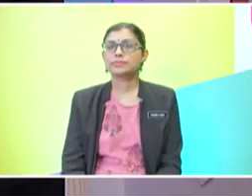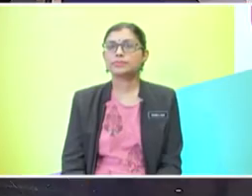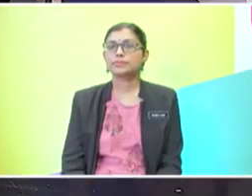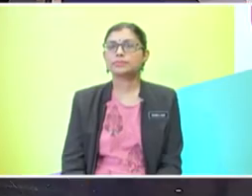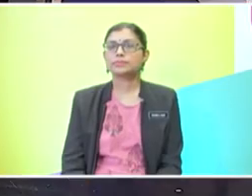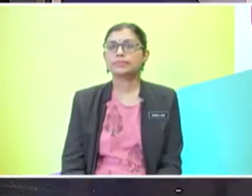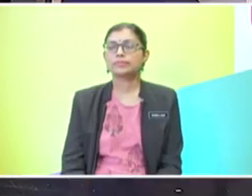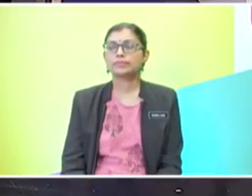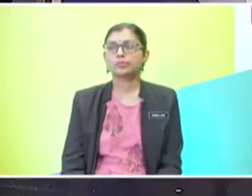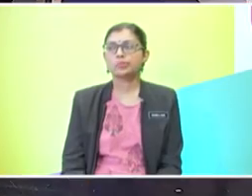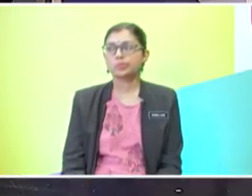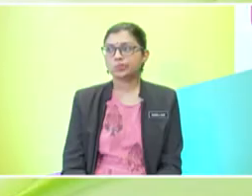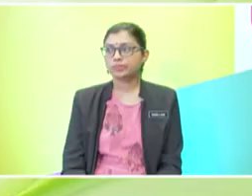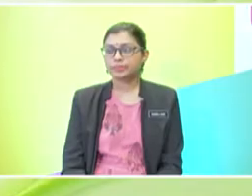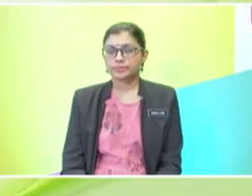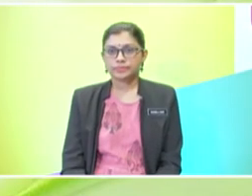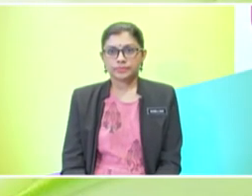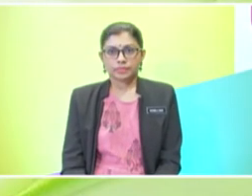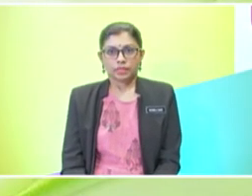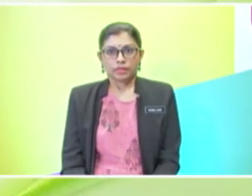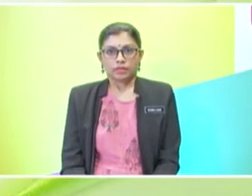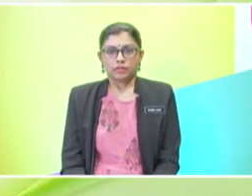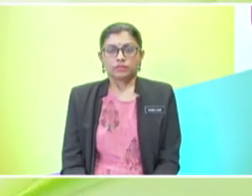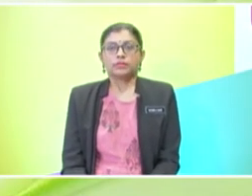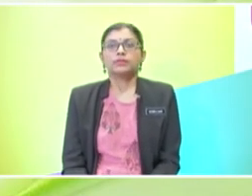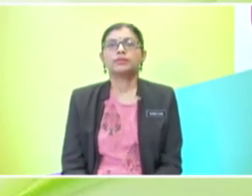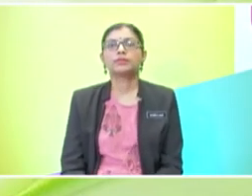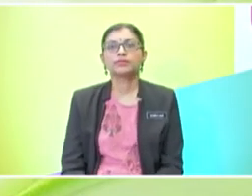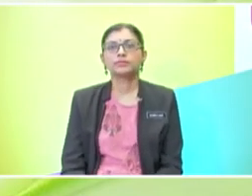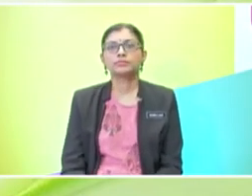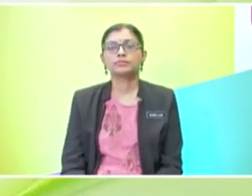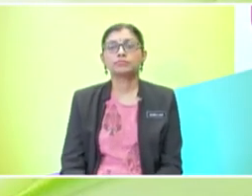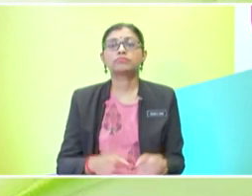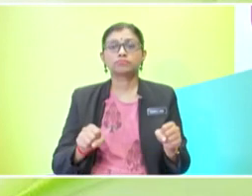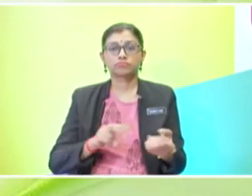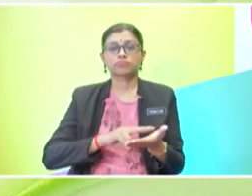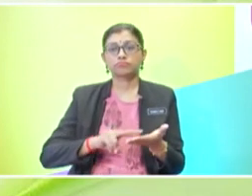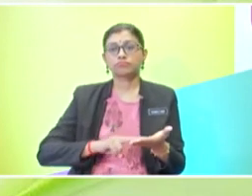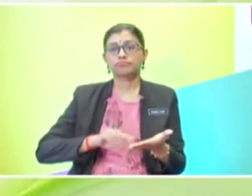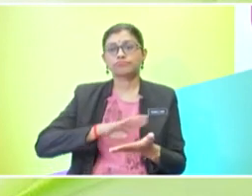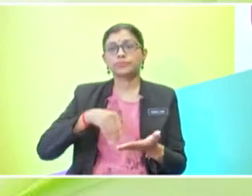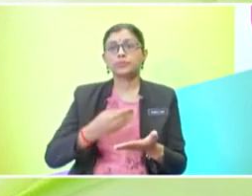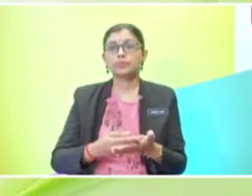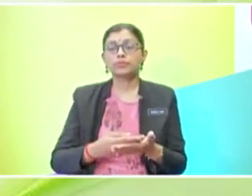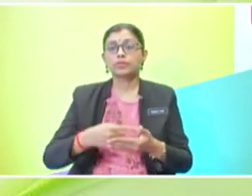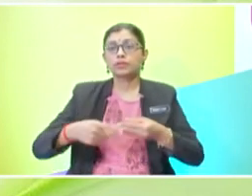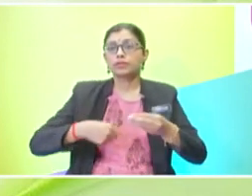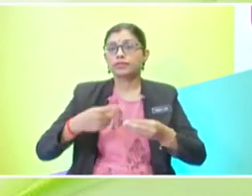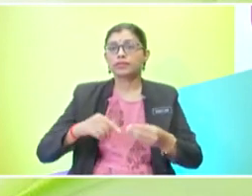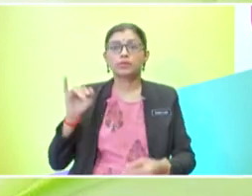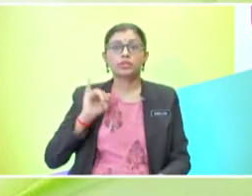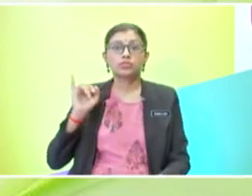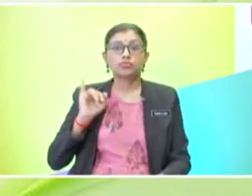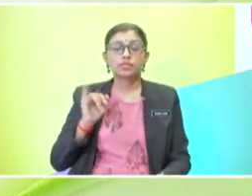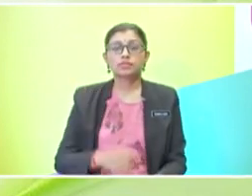Yes, teacher. Okay. For further explanation, insurance is a type of monetary tool bought to protect oneself from from any accident,